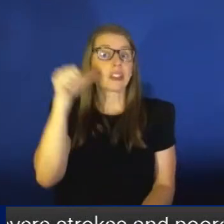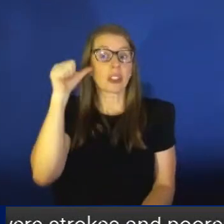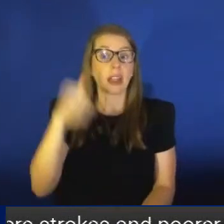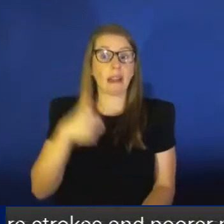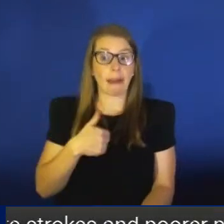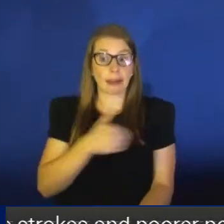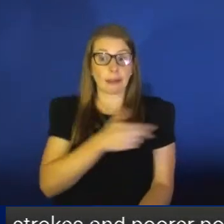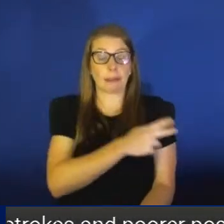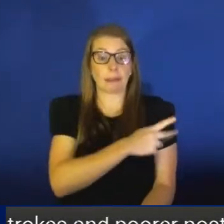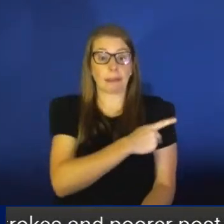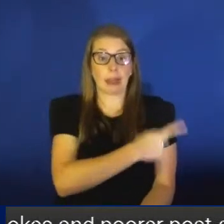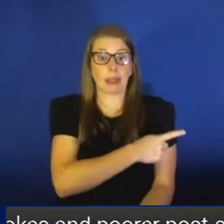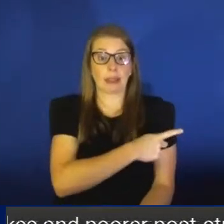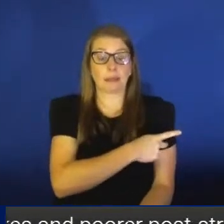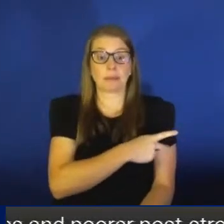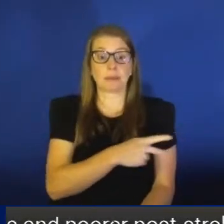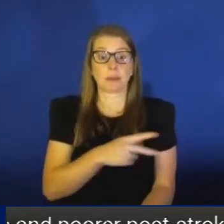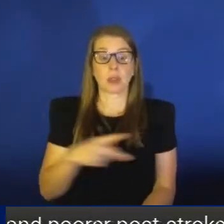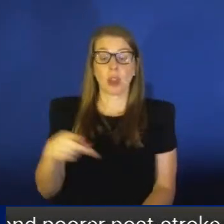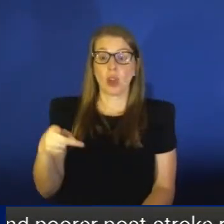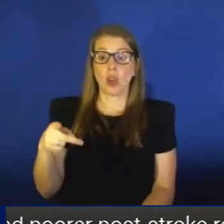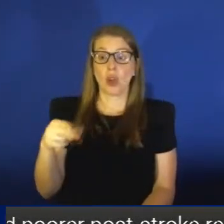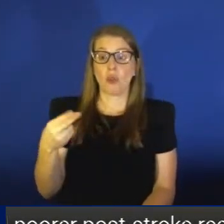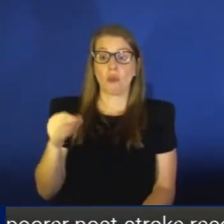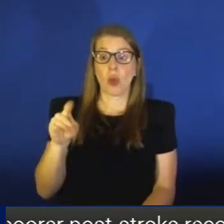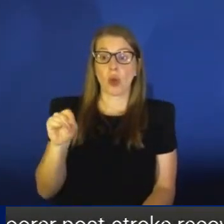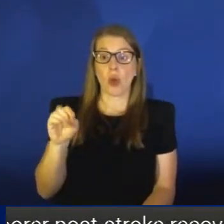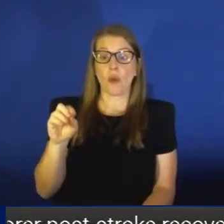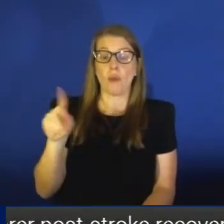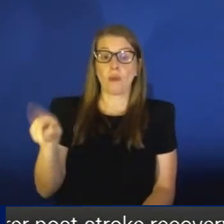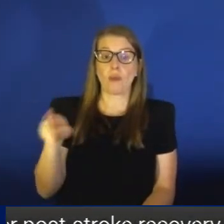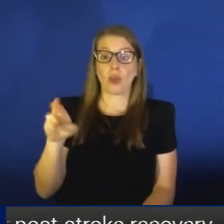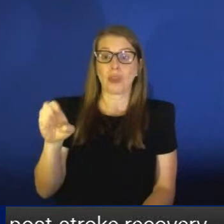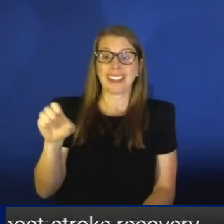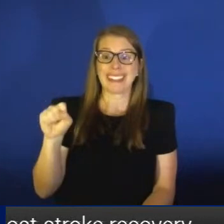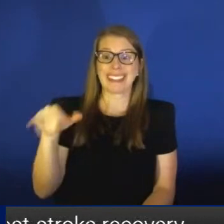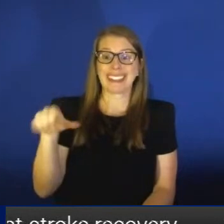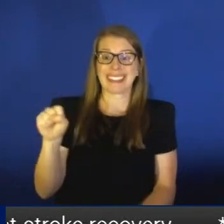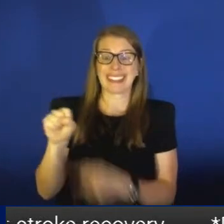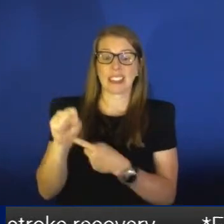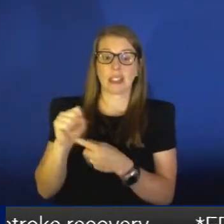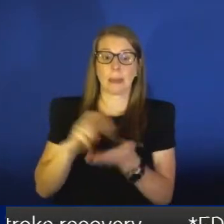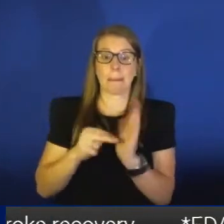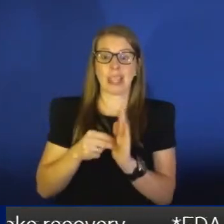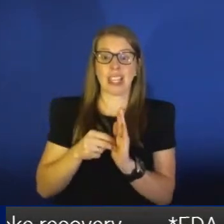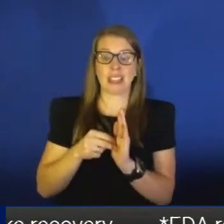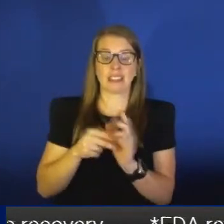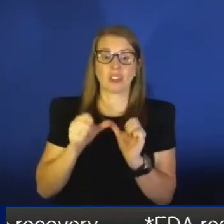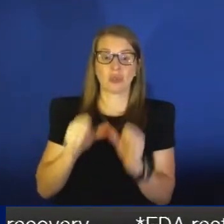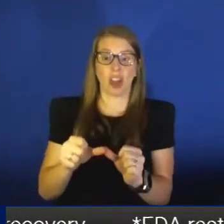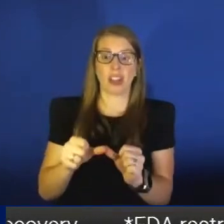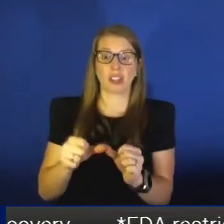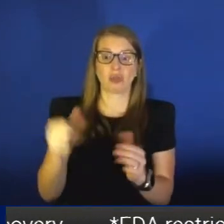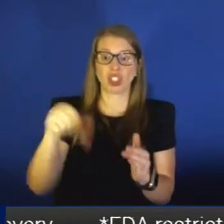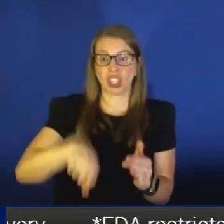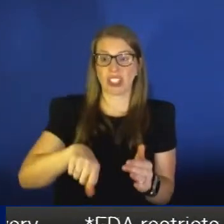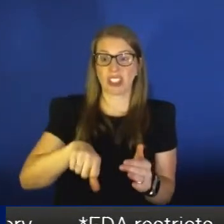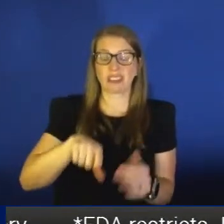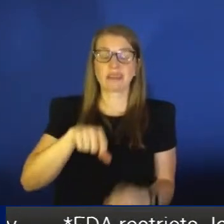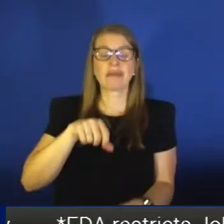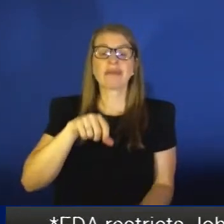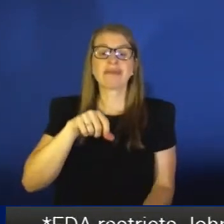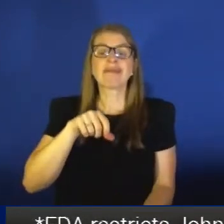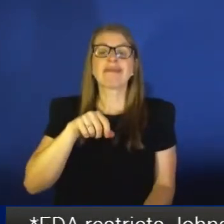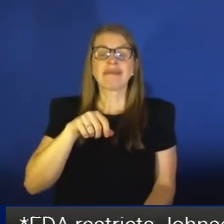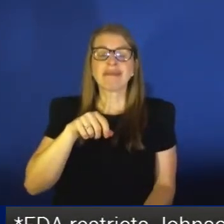out in photopheresis, and photopheresis is this procedure where people like chronic rejection for their lung transplants or their bone marrow transplants have to go and try and